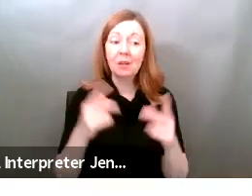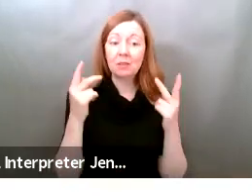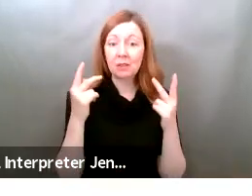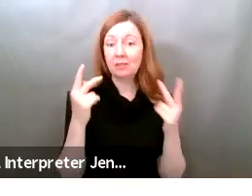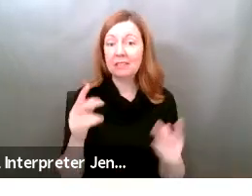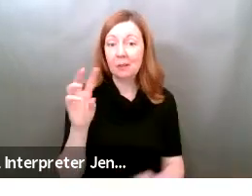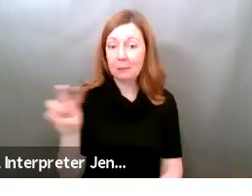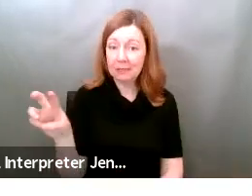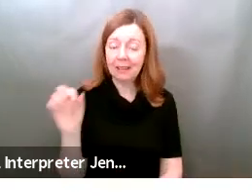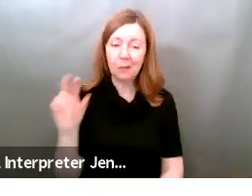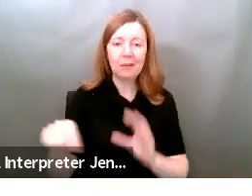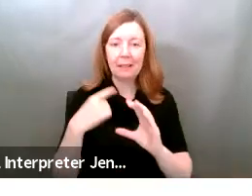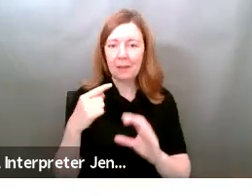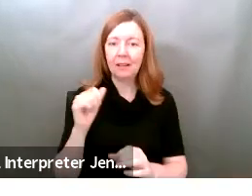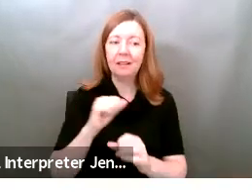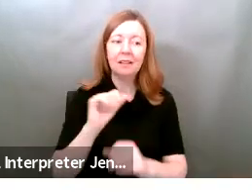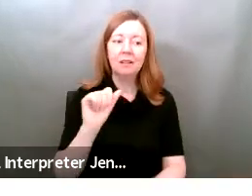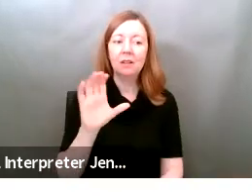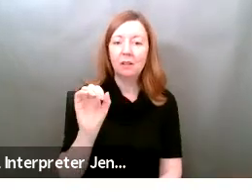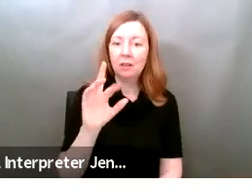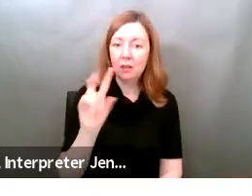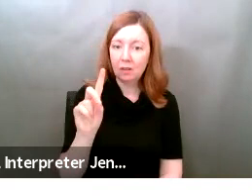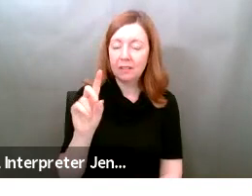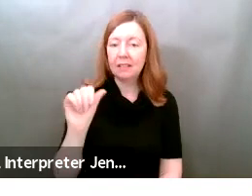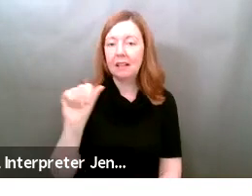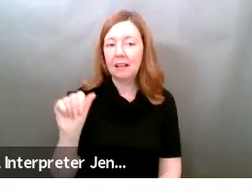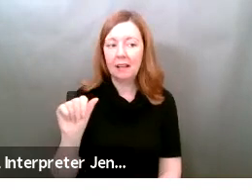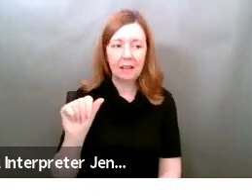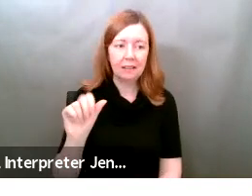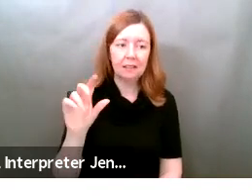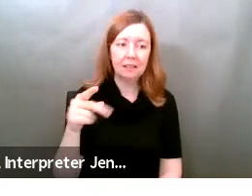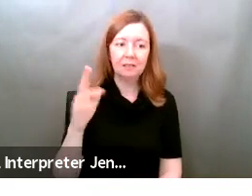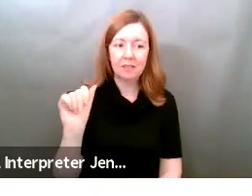website, like I said, or email us at covid@phila.gov.